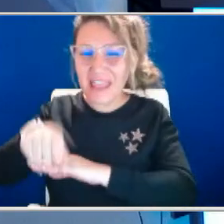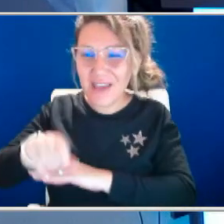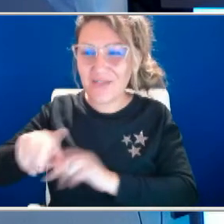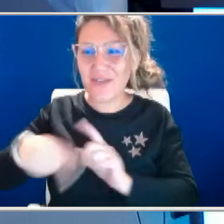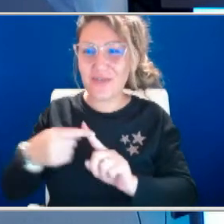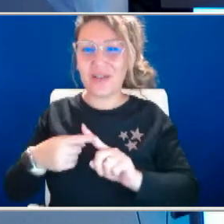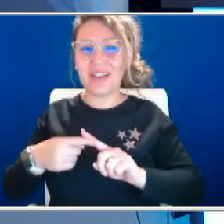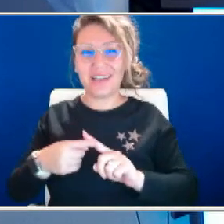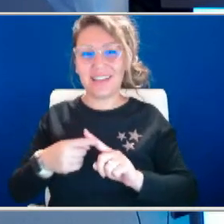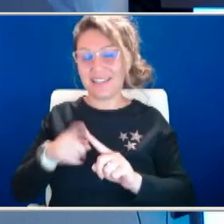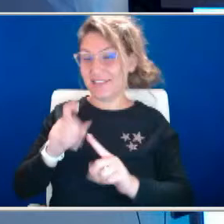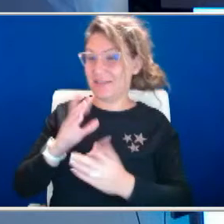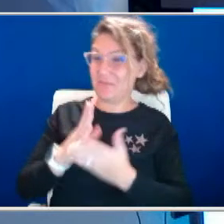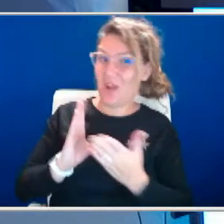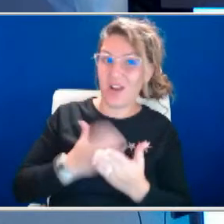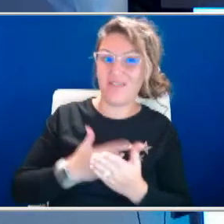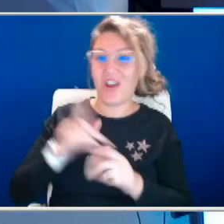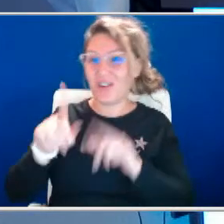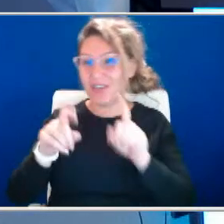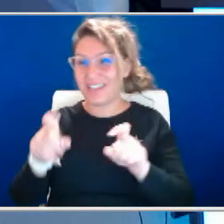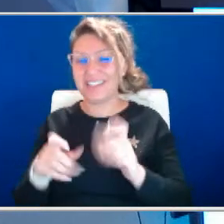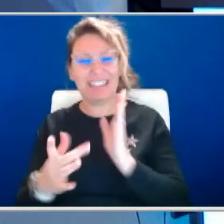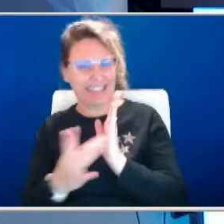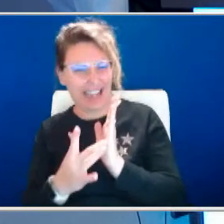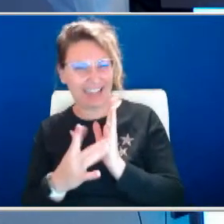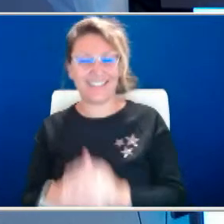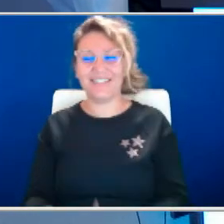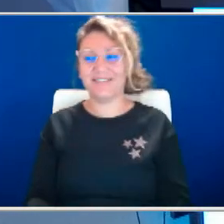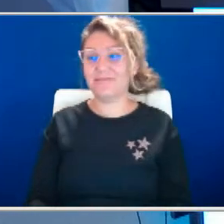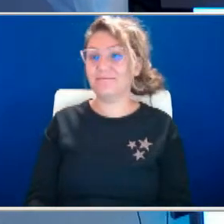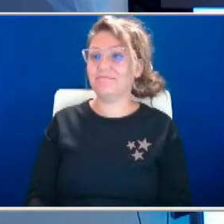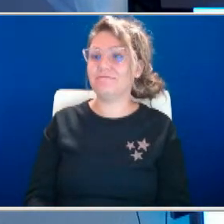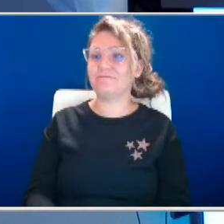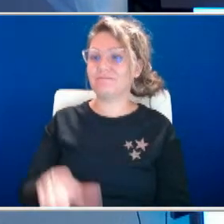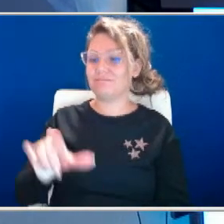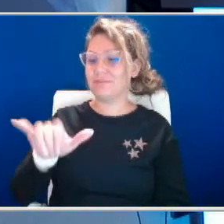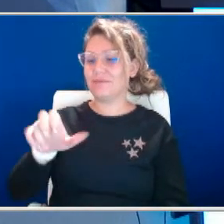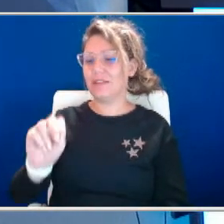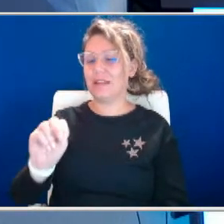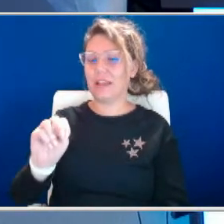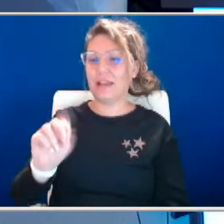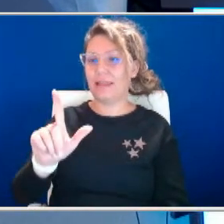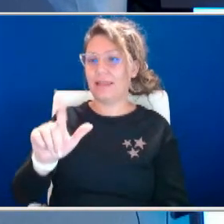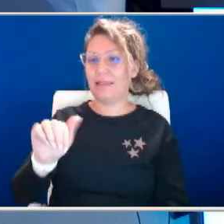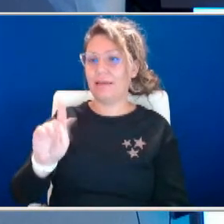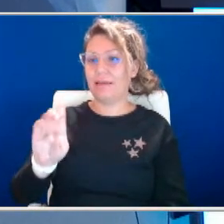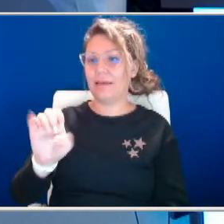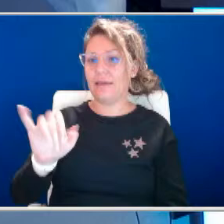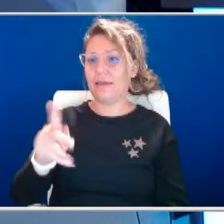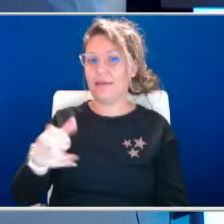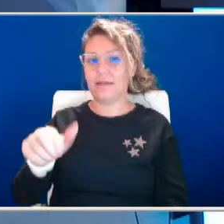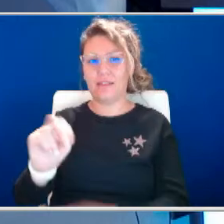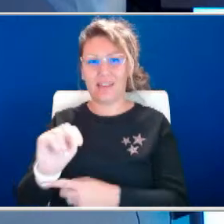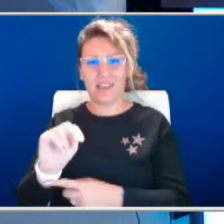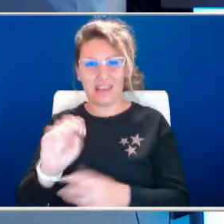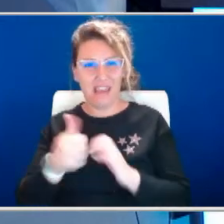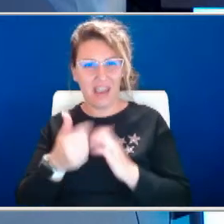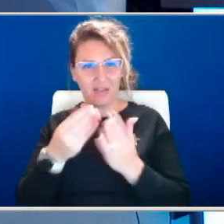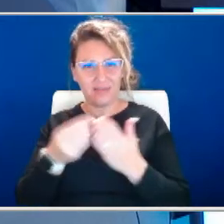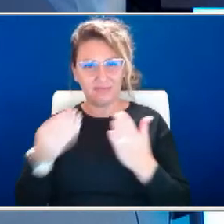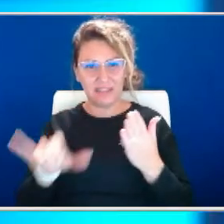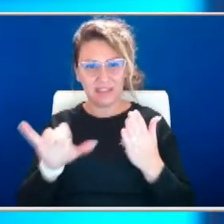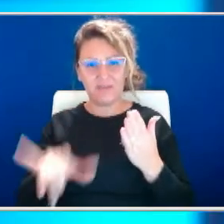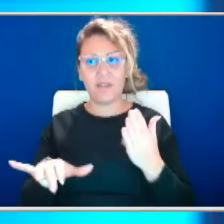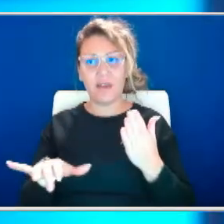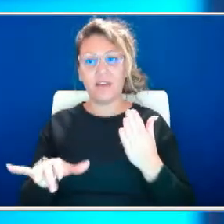questionnaire. Yeah, right, very technical. Yan Liang has a couple of questions. How expensive is this? Yeah, How's it paid for?